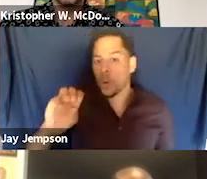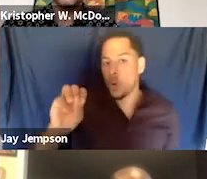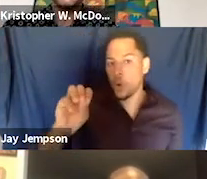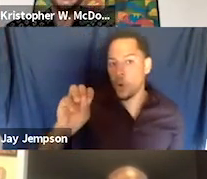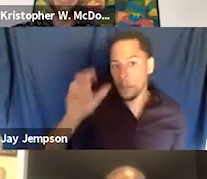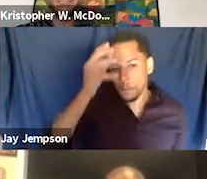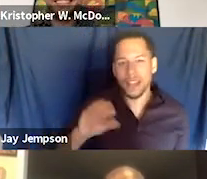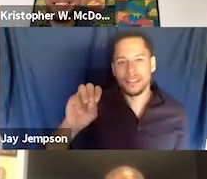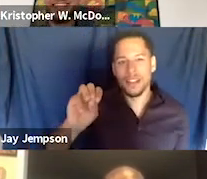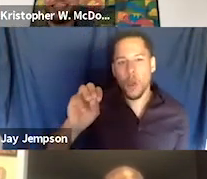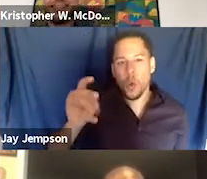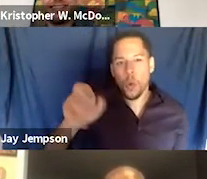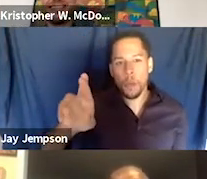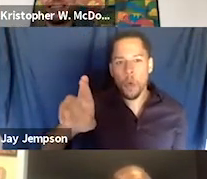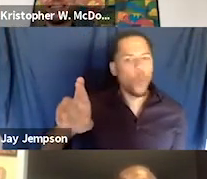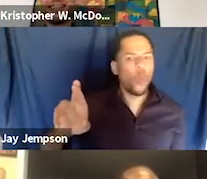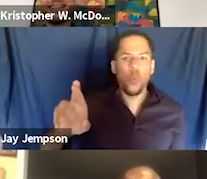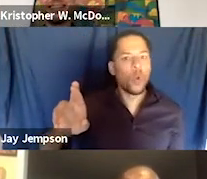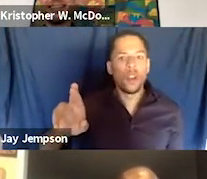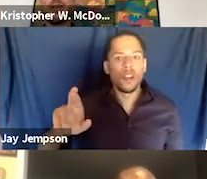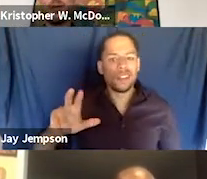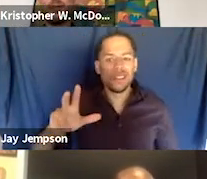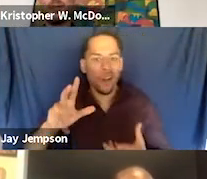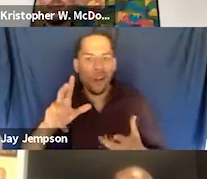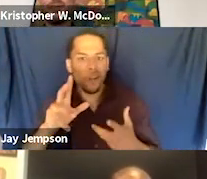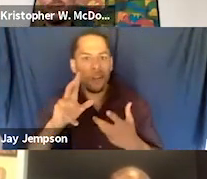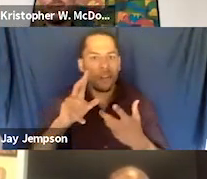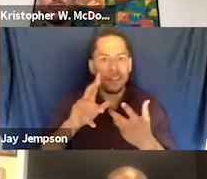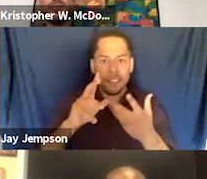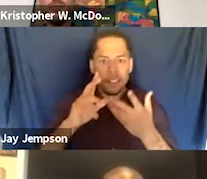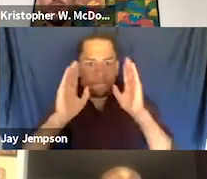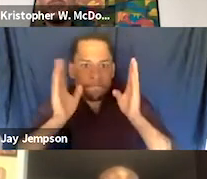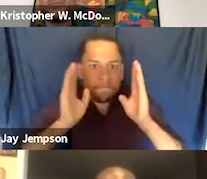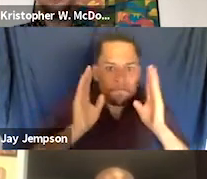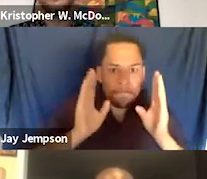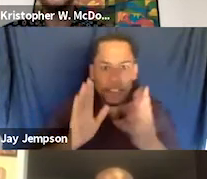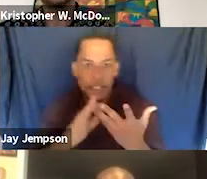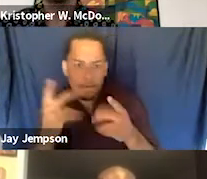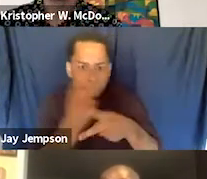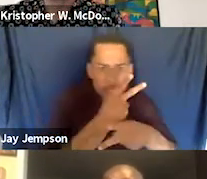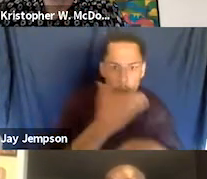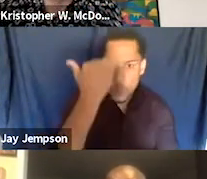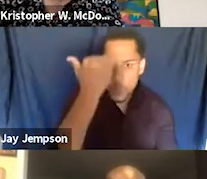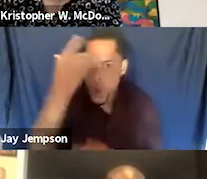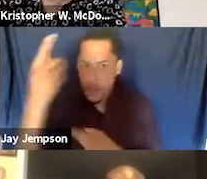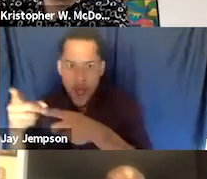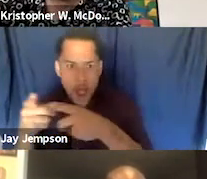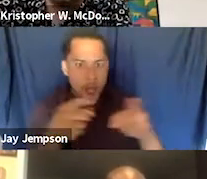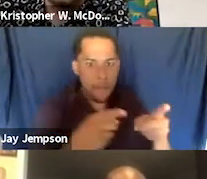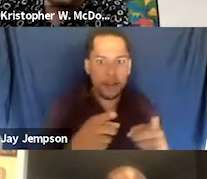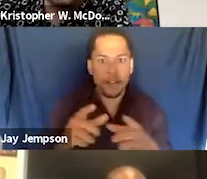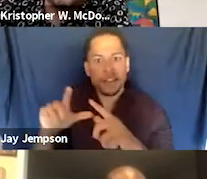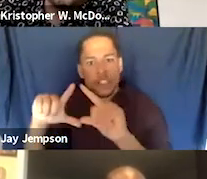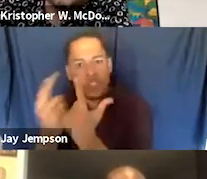is always trying to figure out the logistics, and he comes on top every time. And Toran has been wonderful